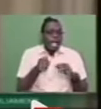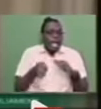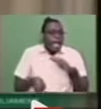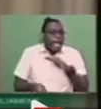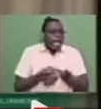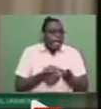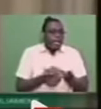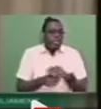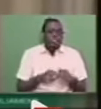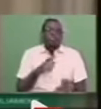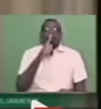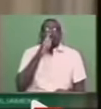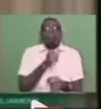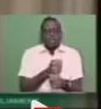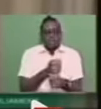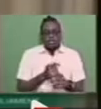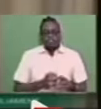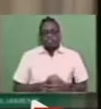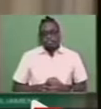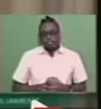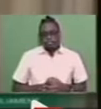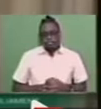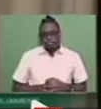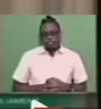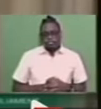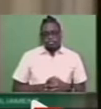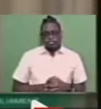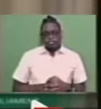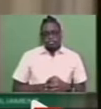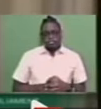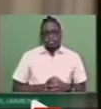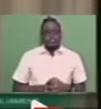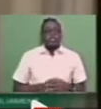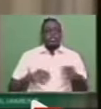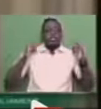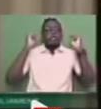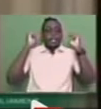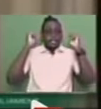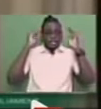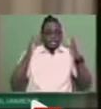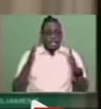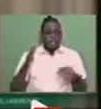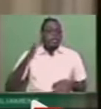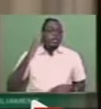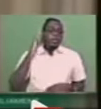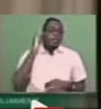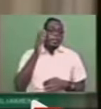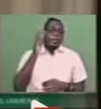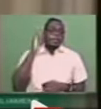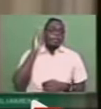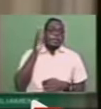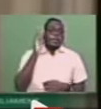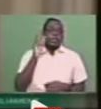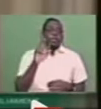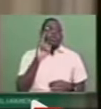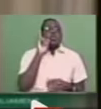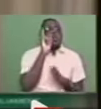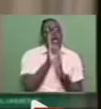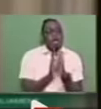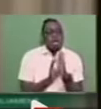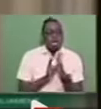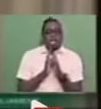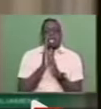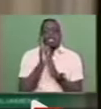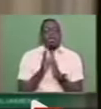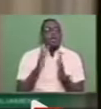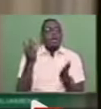situation. As expected, the minister's almost 3-hour presentation focused heavily on COVID-19.